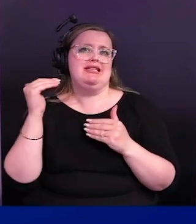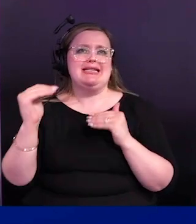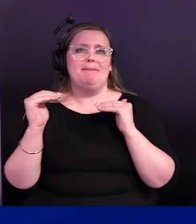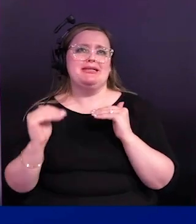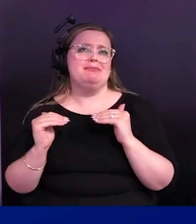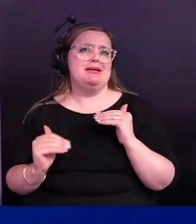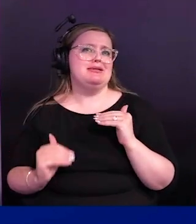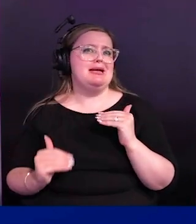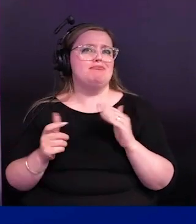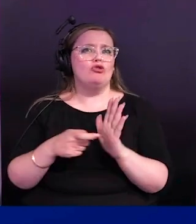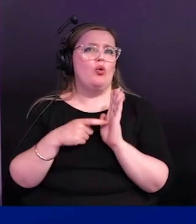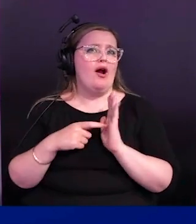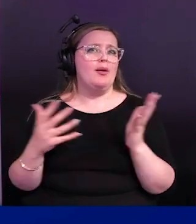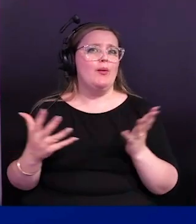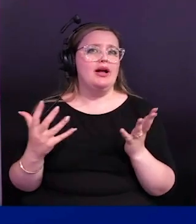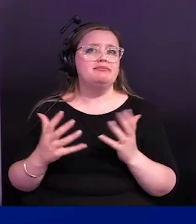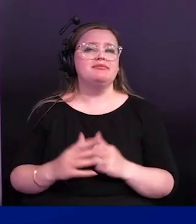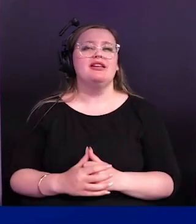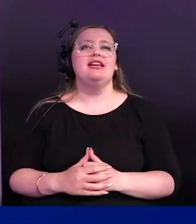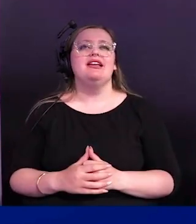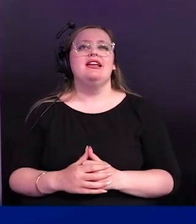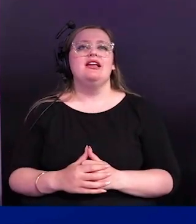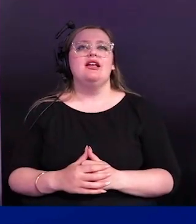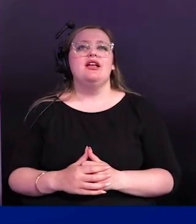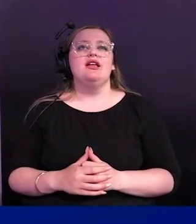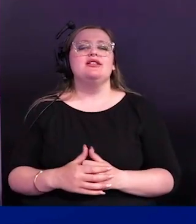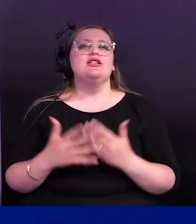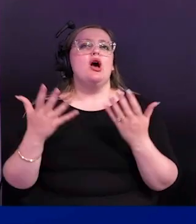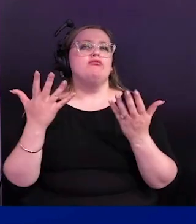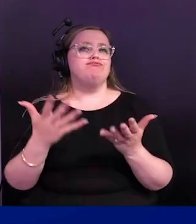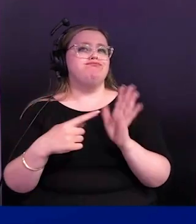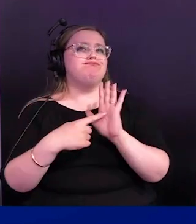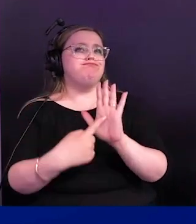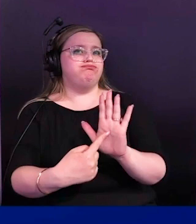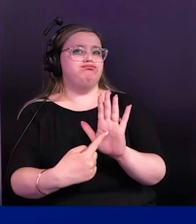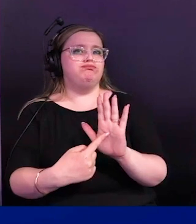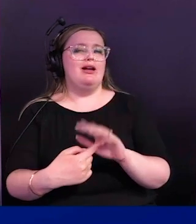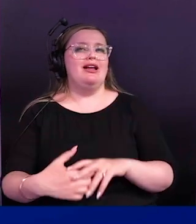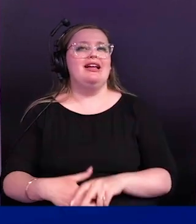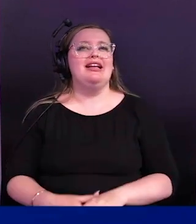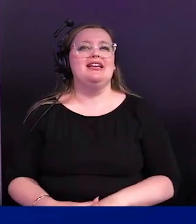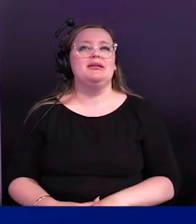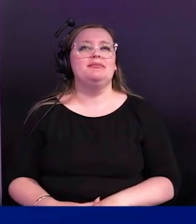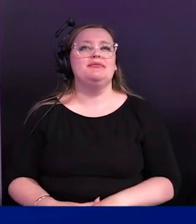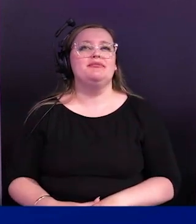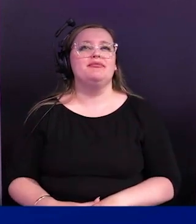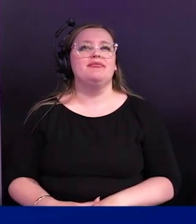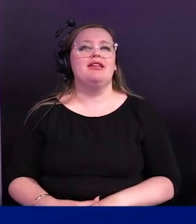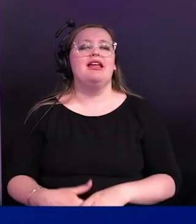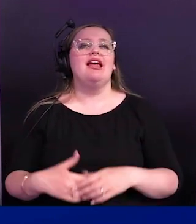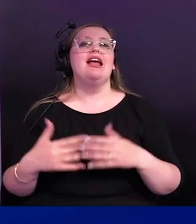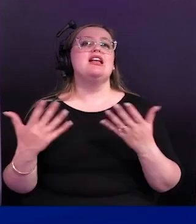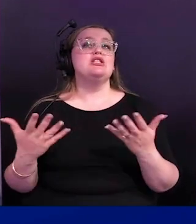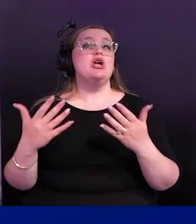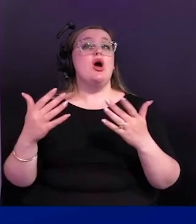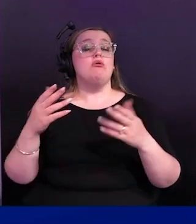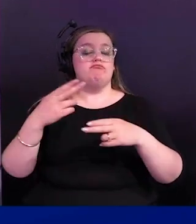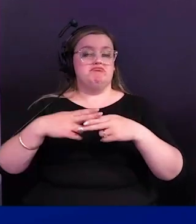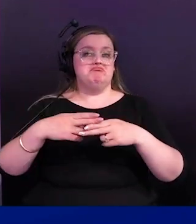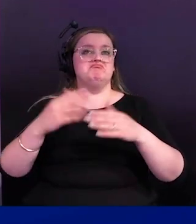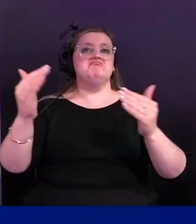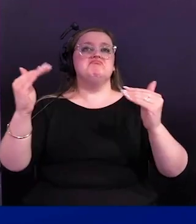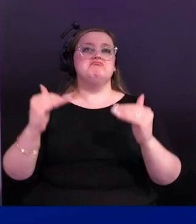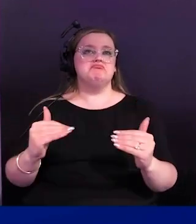event data store on our demo. And the next step is for you to pick what is the